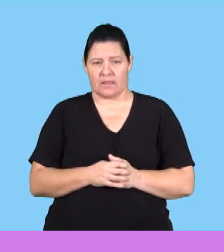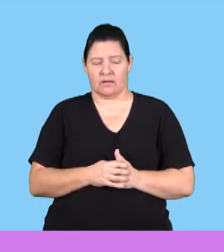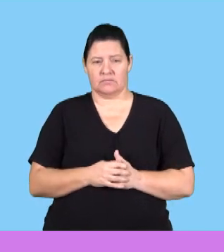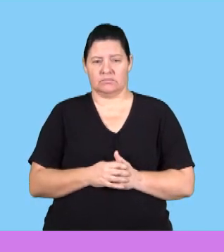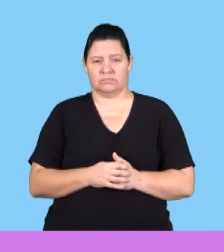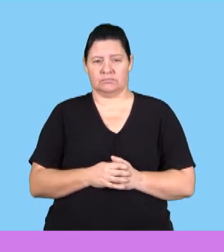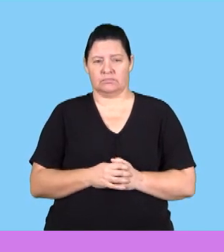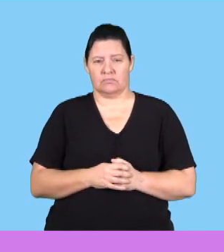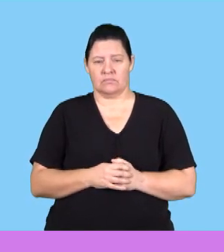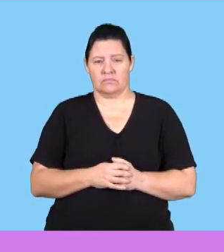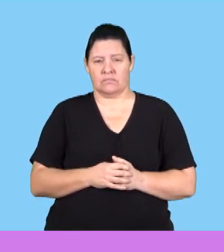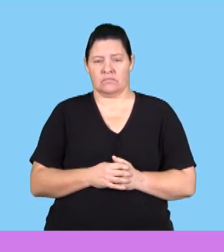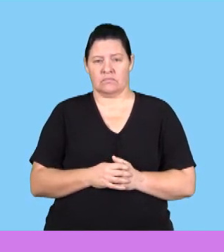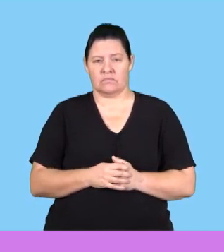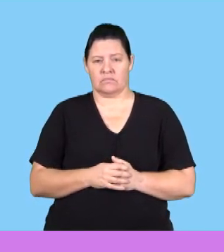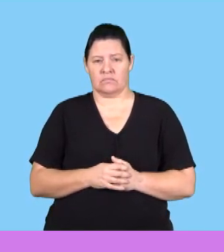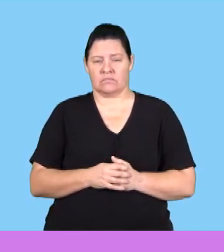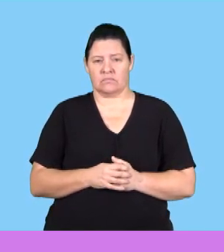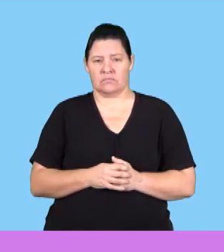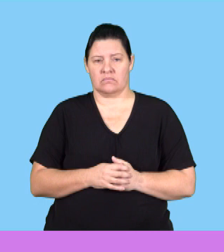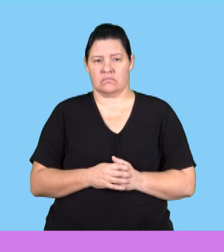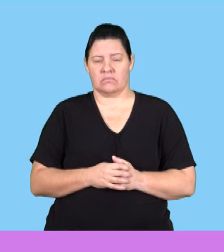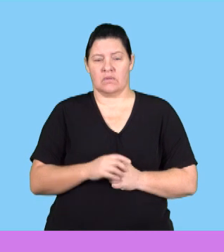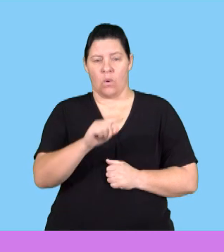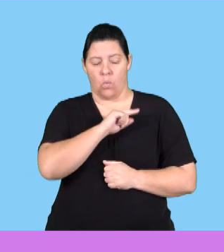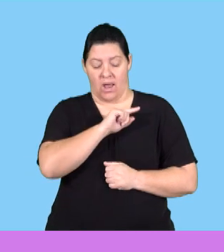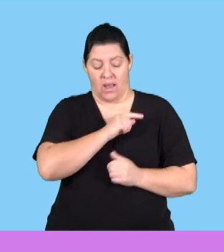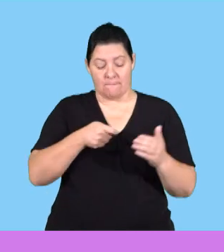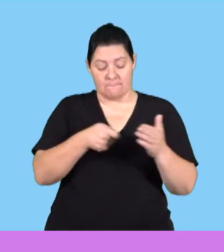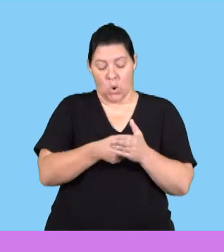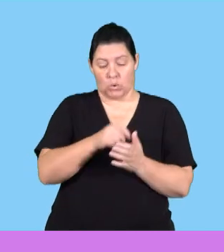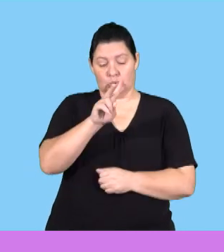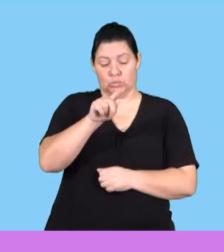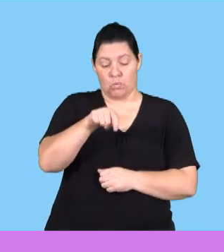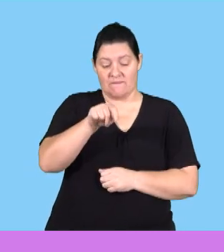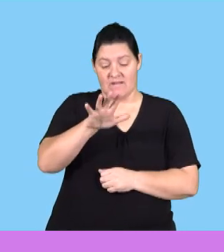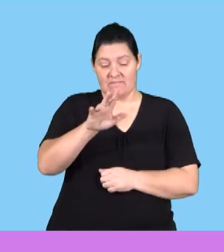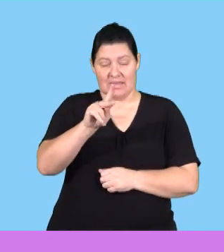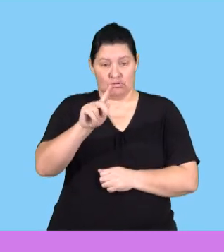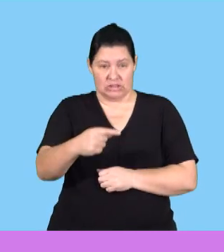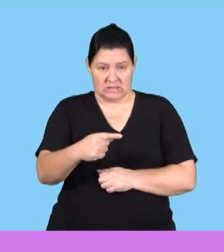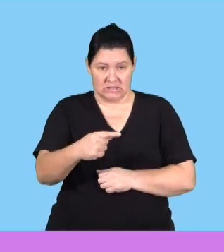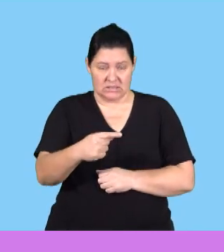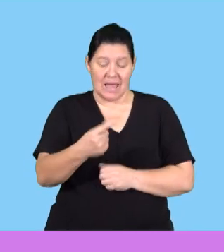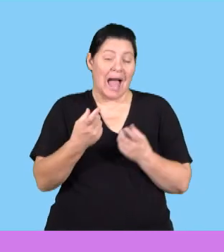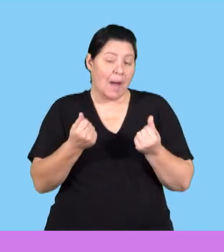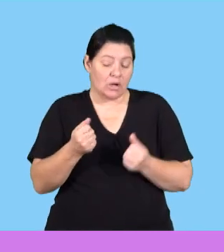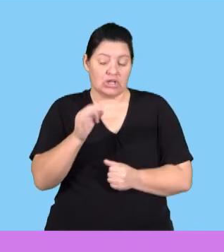say, because she has bought the 2.5 kilogram